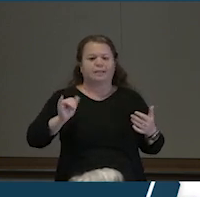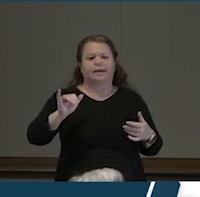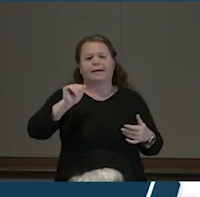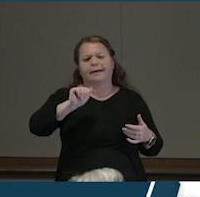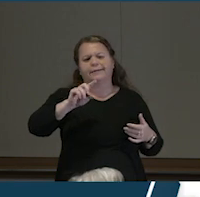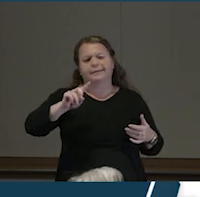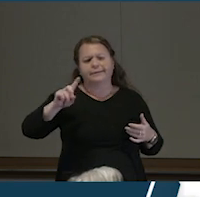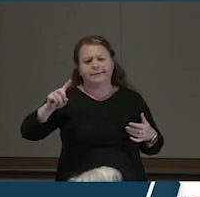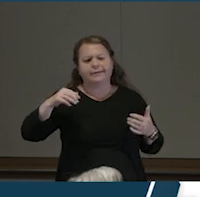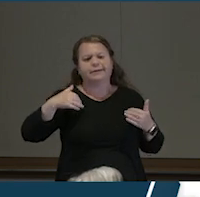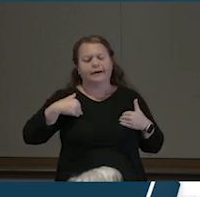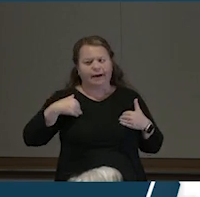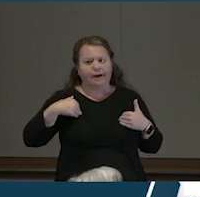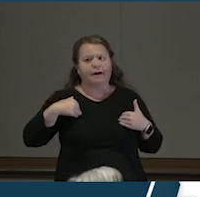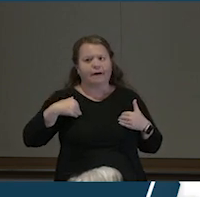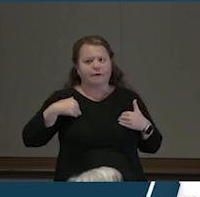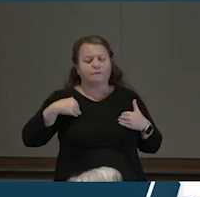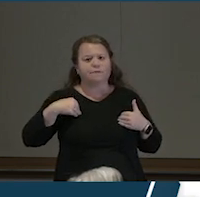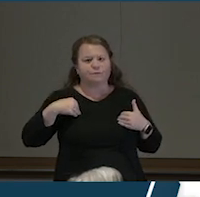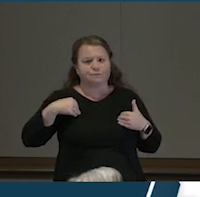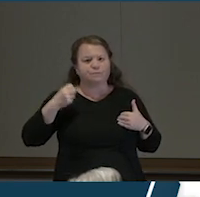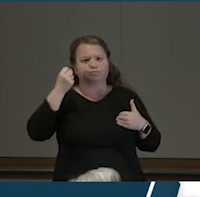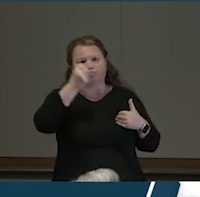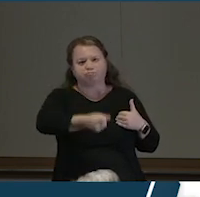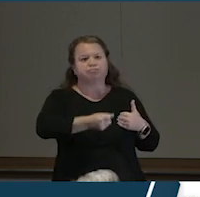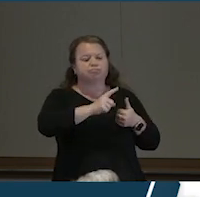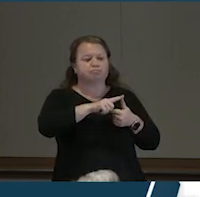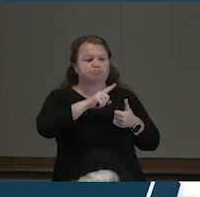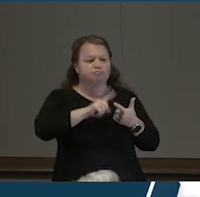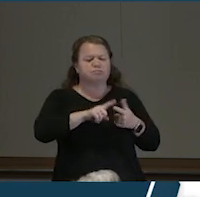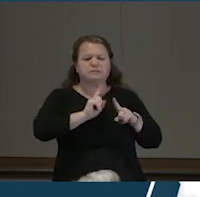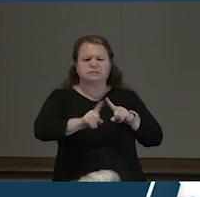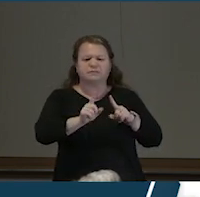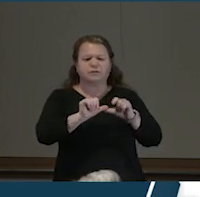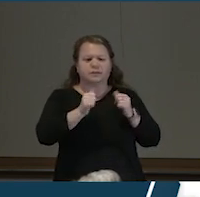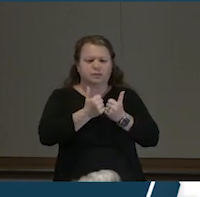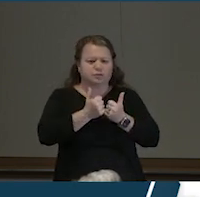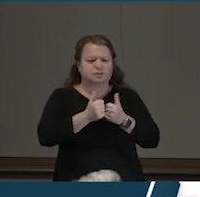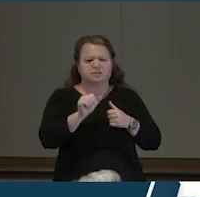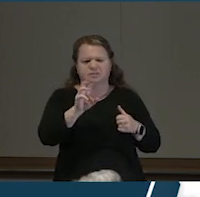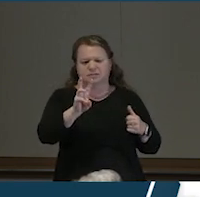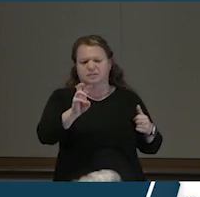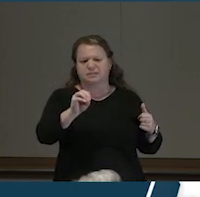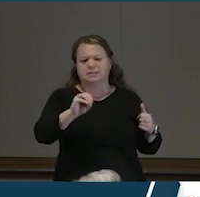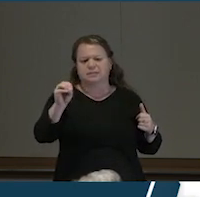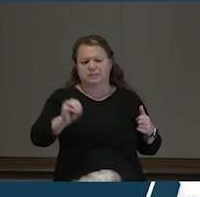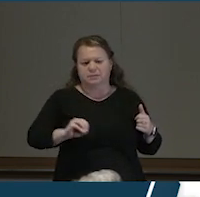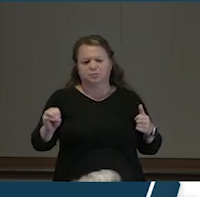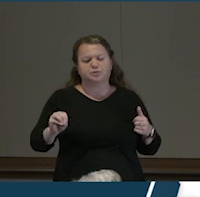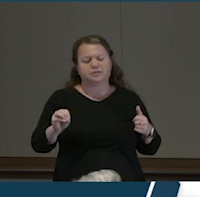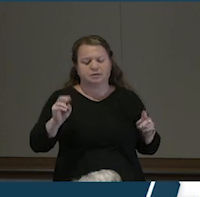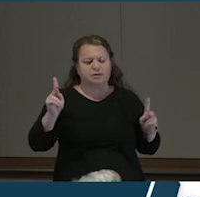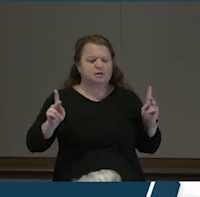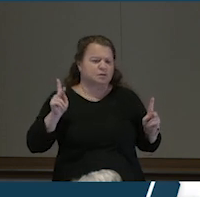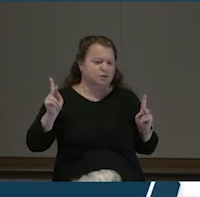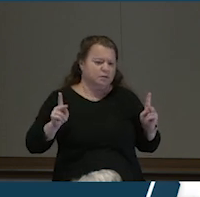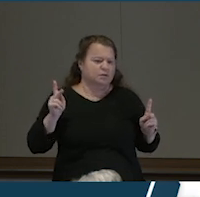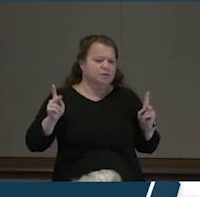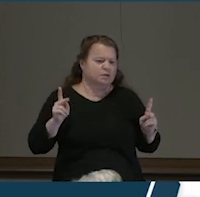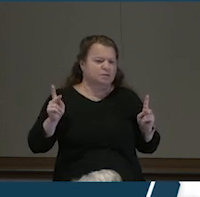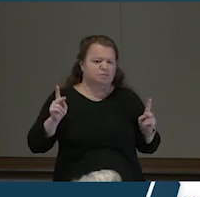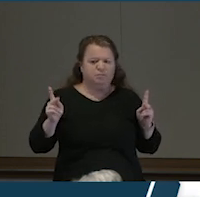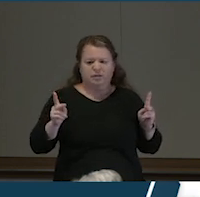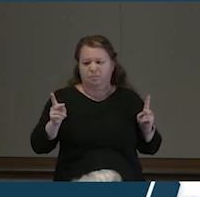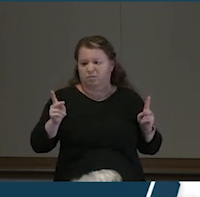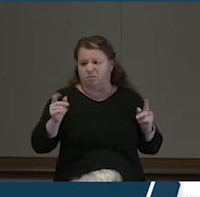has a spot on the committee. So there are agencies, but 60% is made up of people probably just